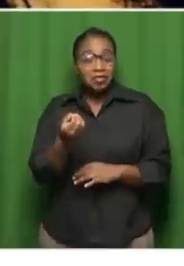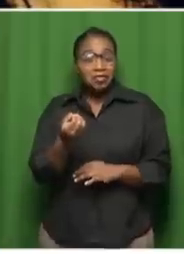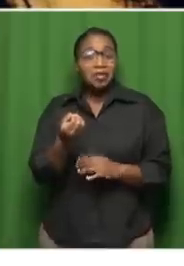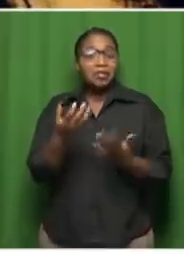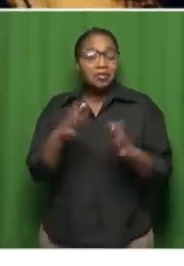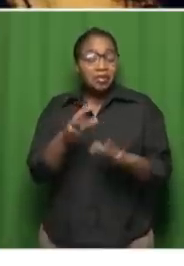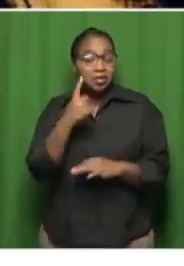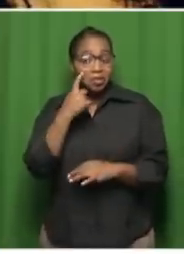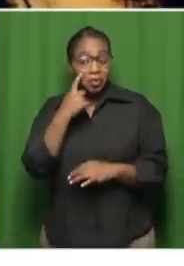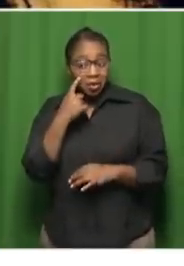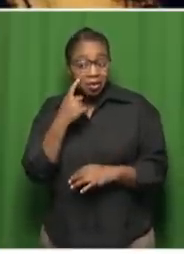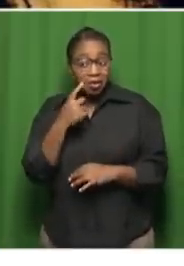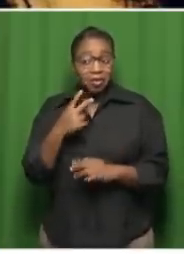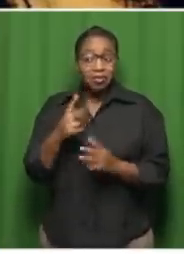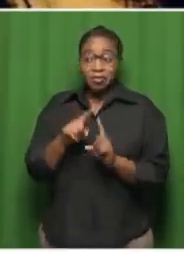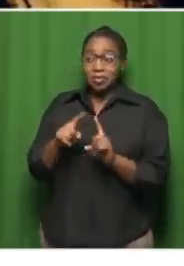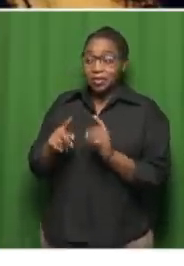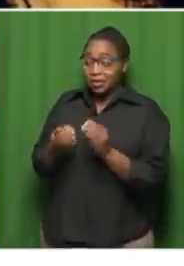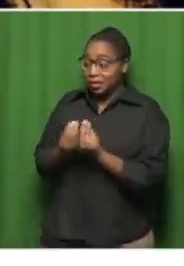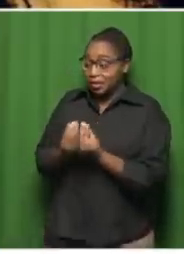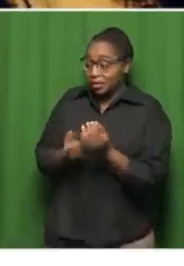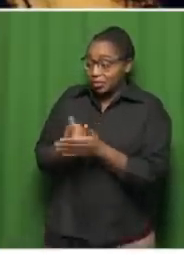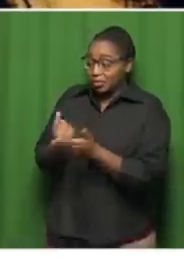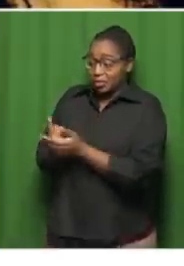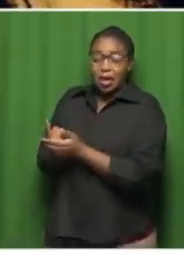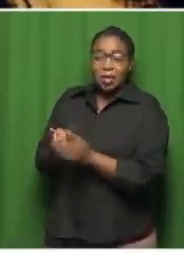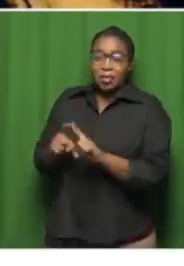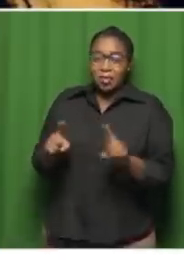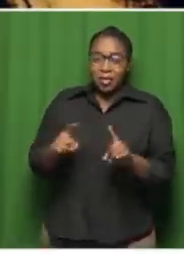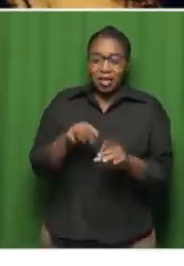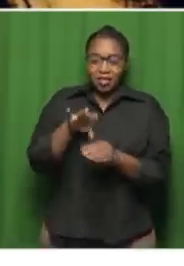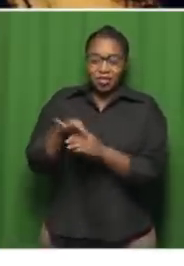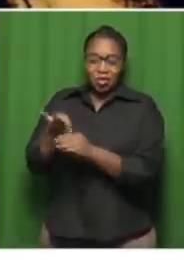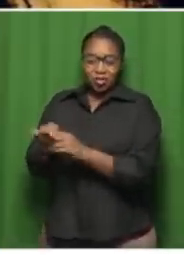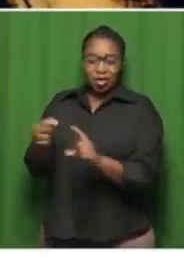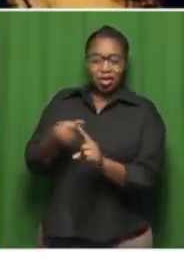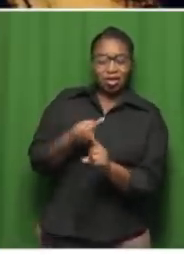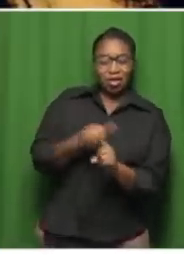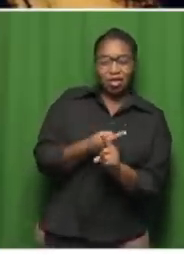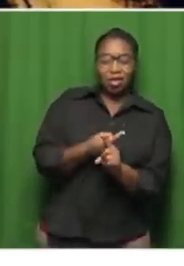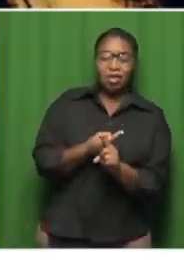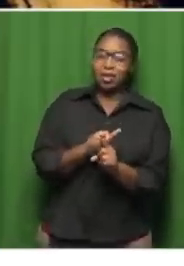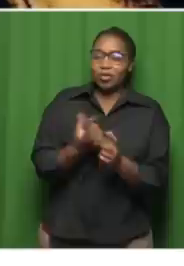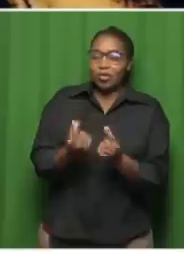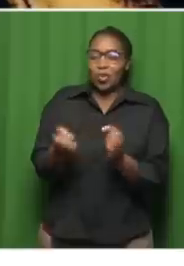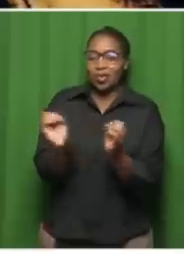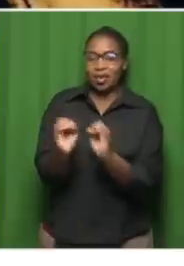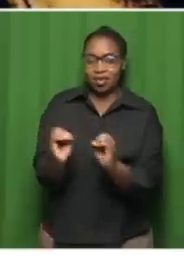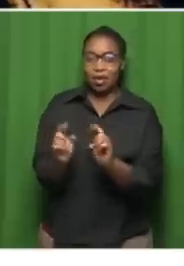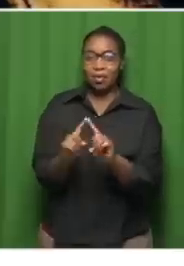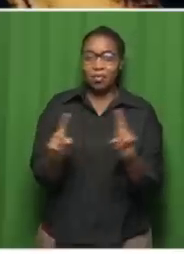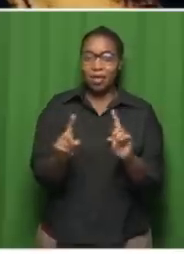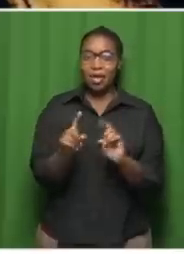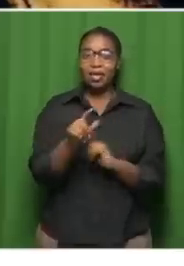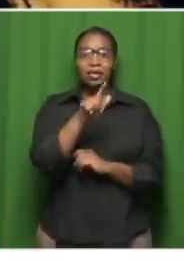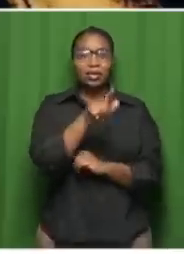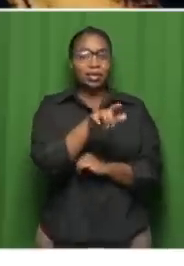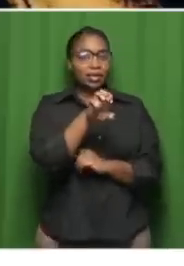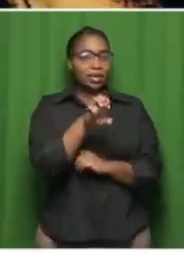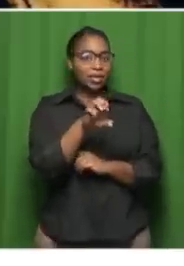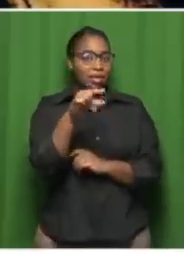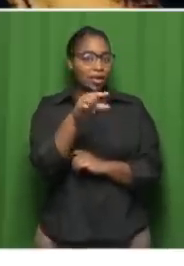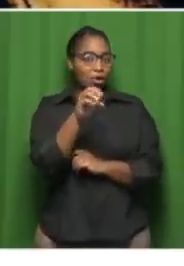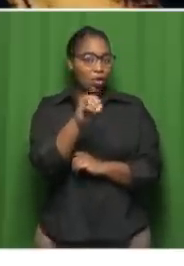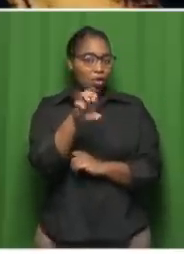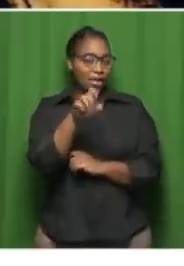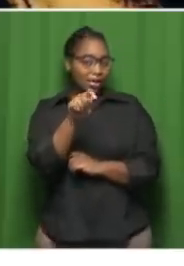witnessed but done nothing about the dwindling votes. Meanwhile, NEC member Dakota Legoete told the media recently that